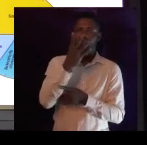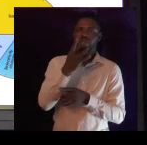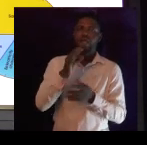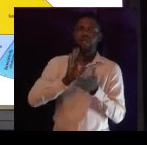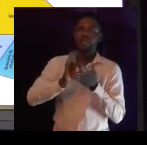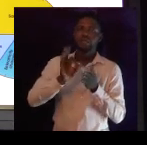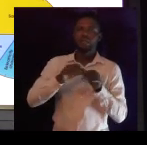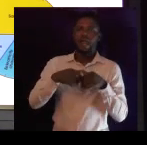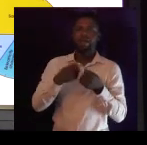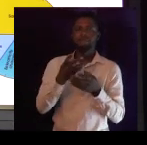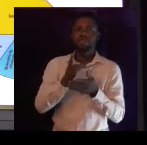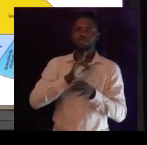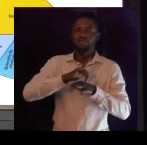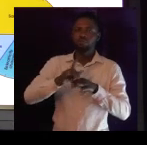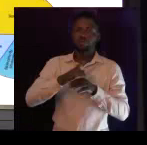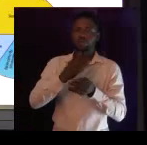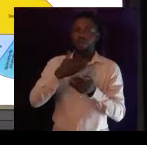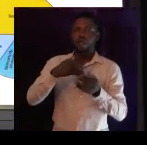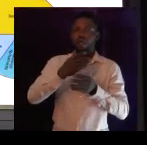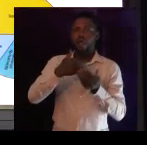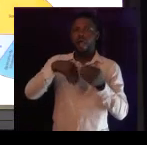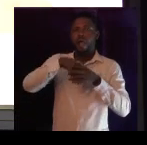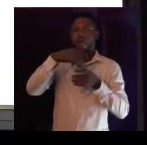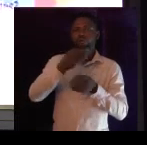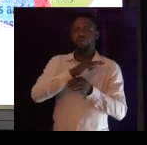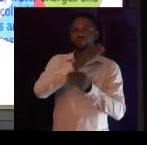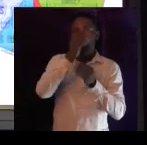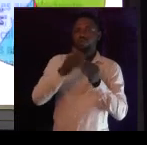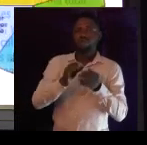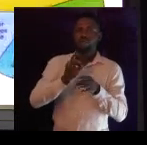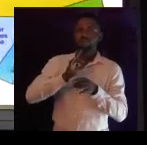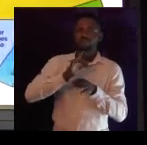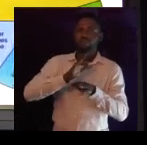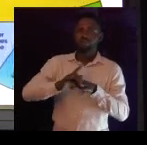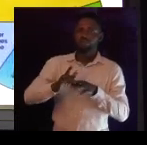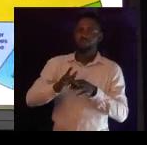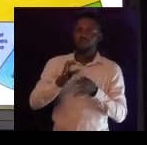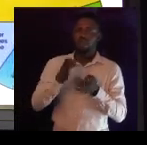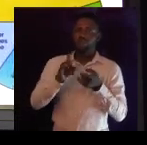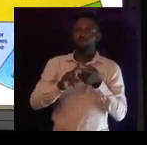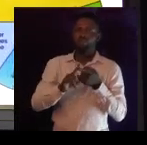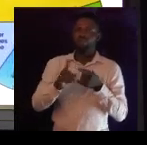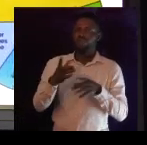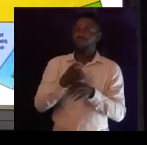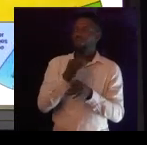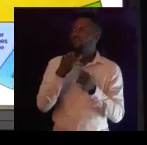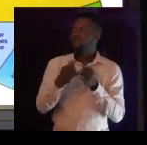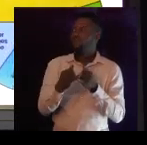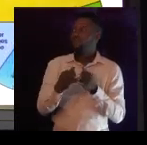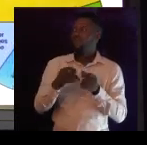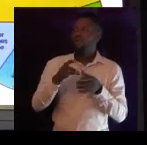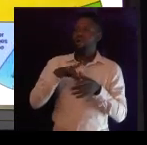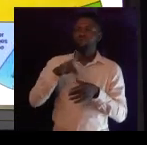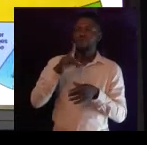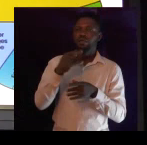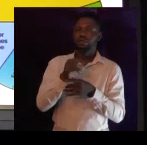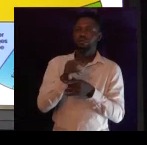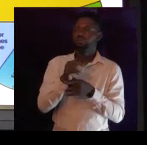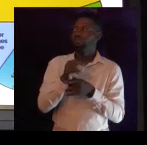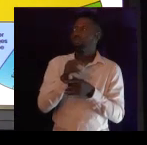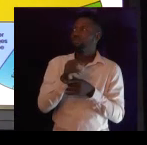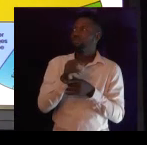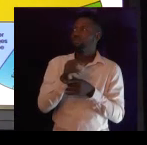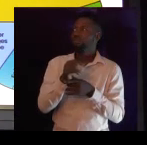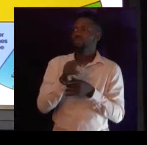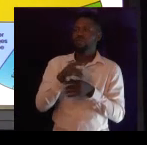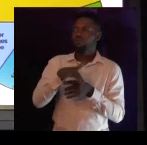many spaces all over the total spaces. So now I want you to take the final two. Find the fraction of that is of